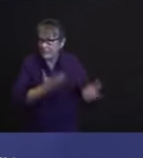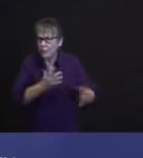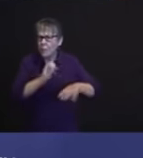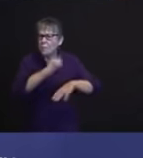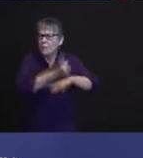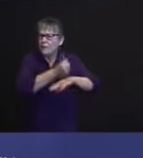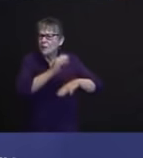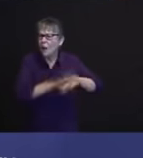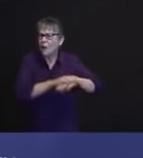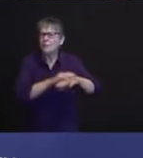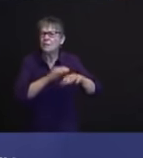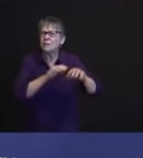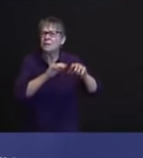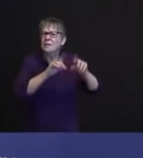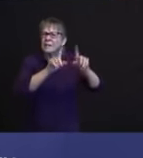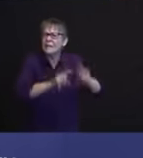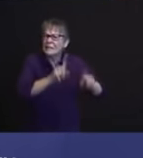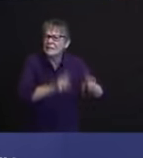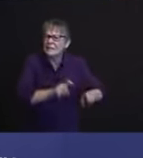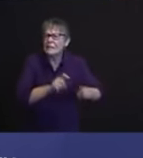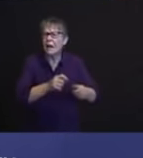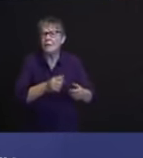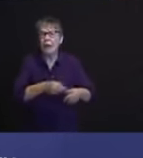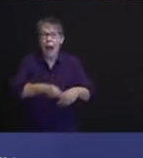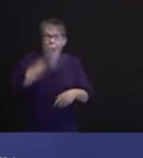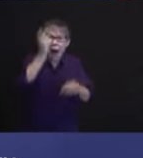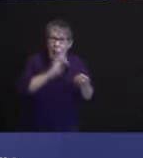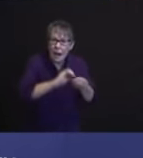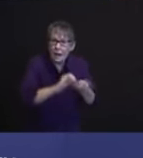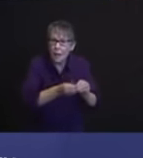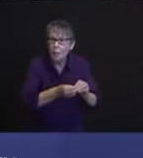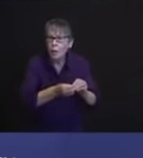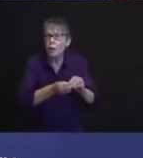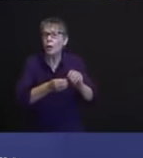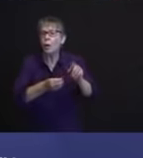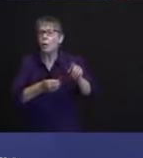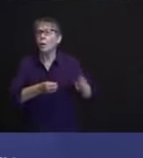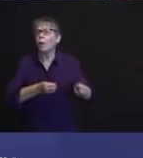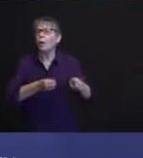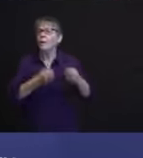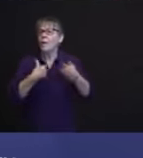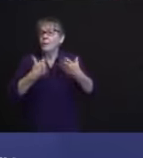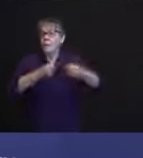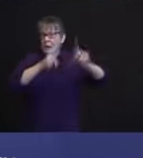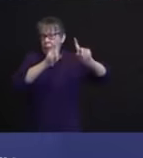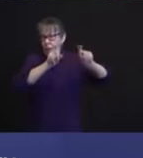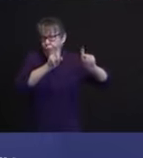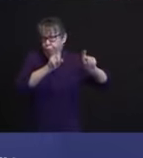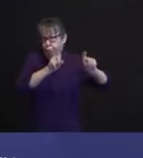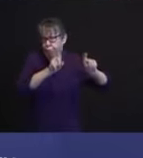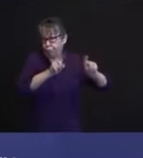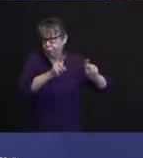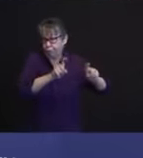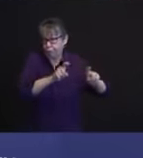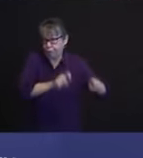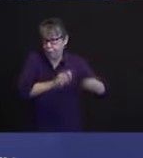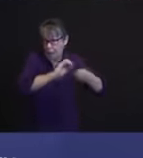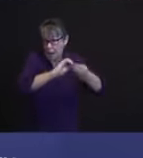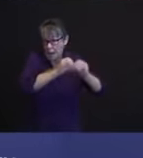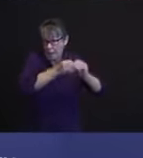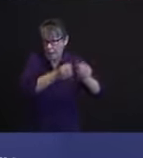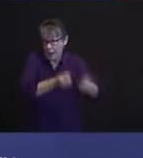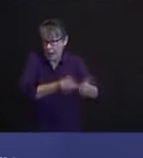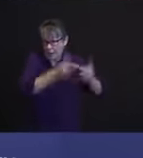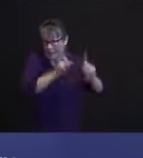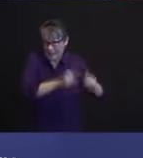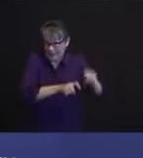matters. Why do we look at the positivity? The positivity is really a measure as to whether we think we're doing enough testing to find all those cases. When